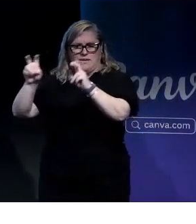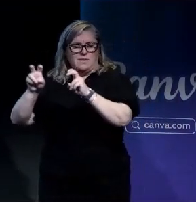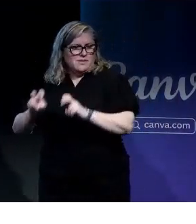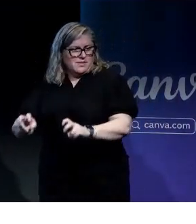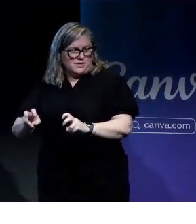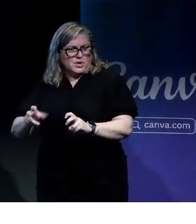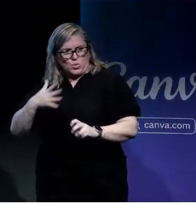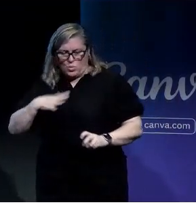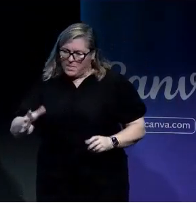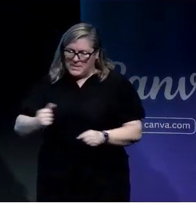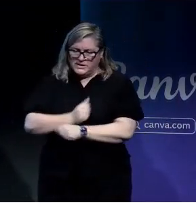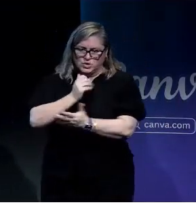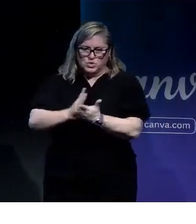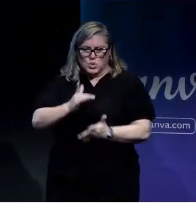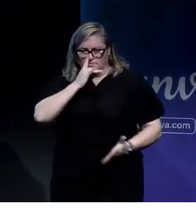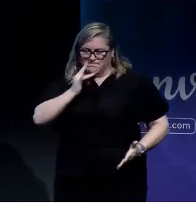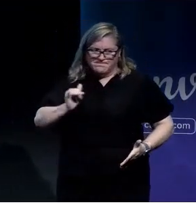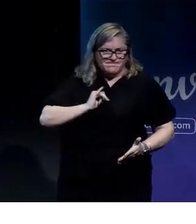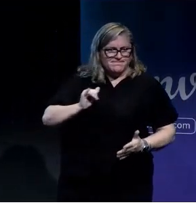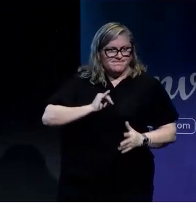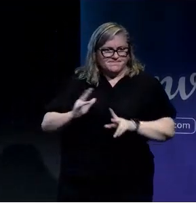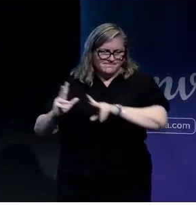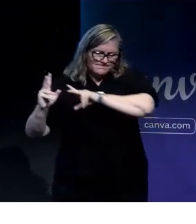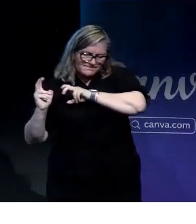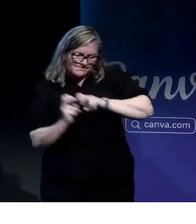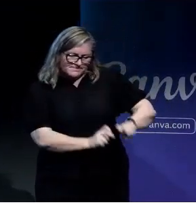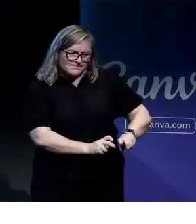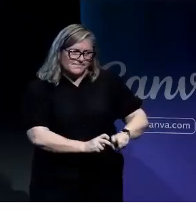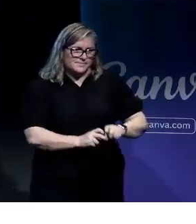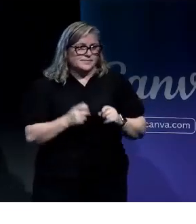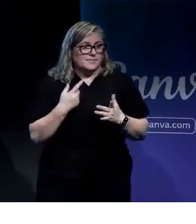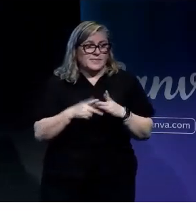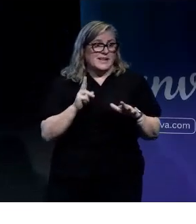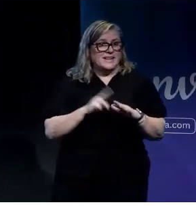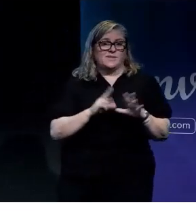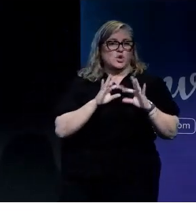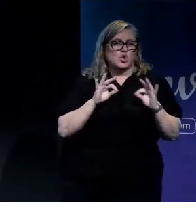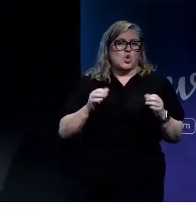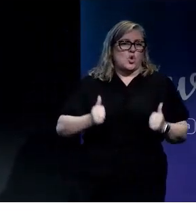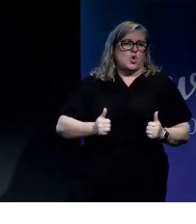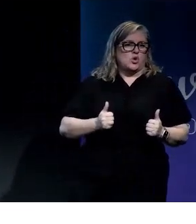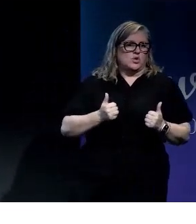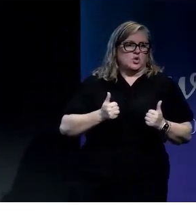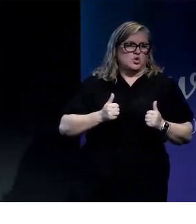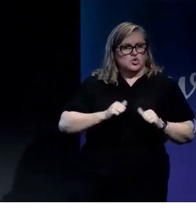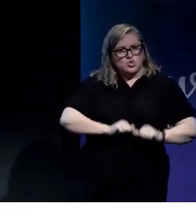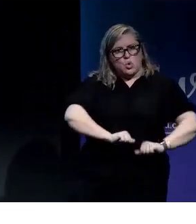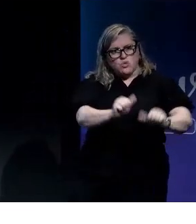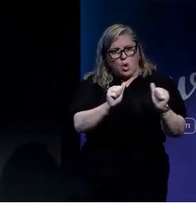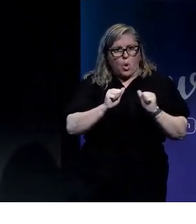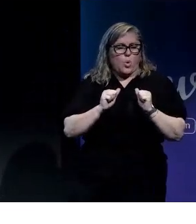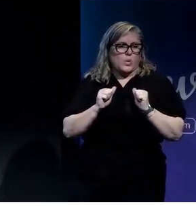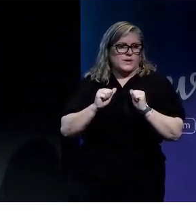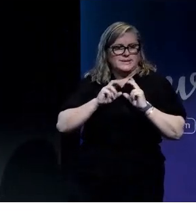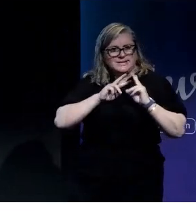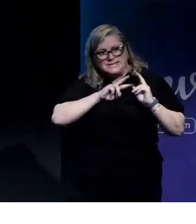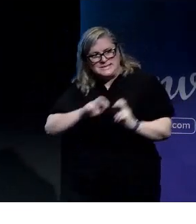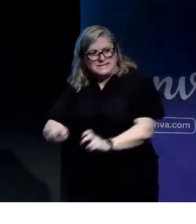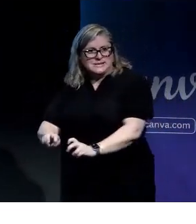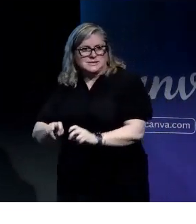are performed on behalf of your vendor if you aren't using your own team or your own vendor for that